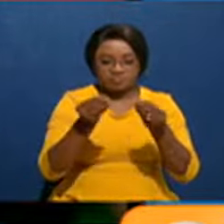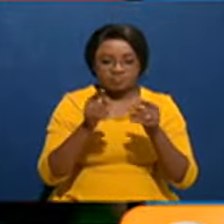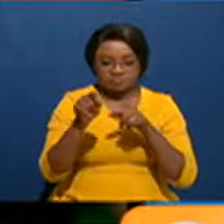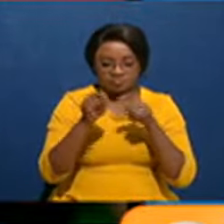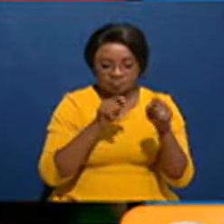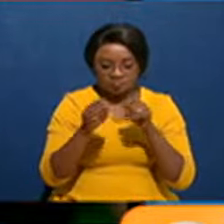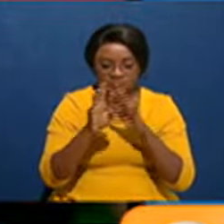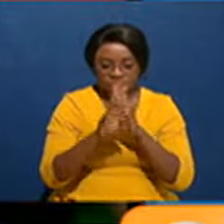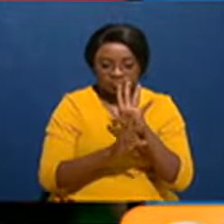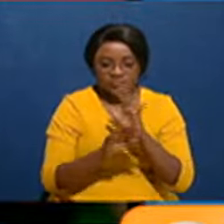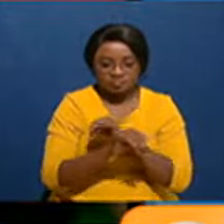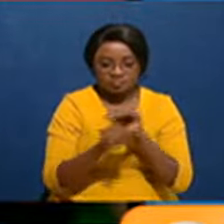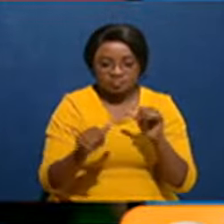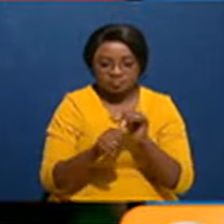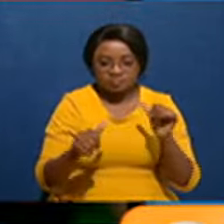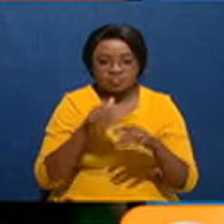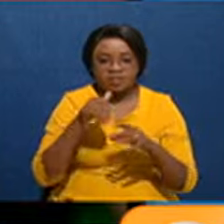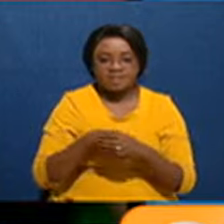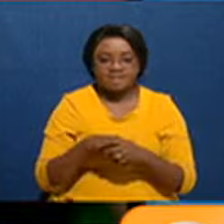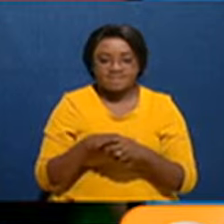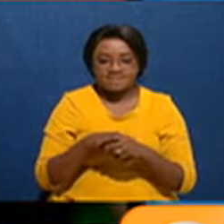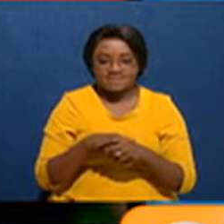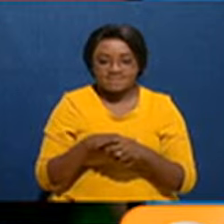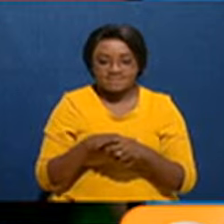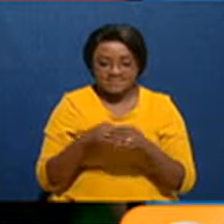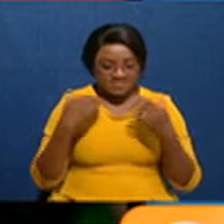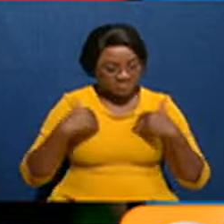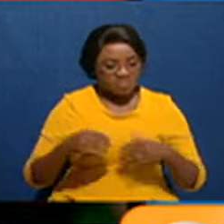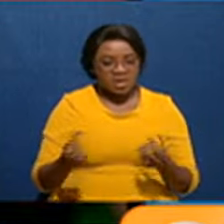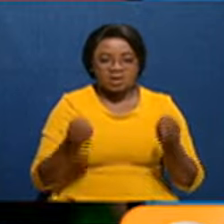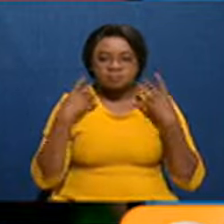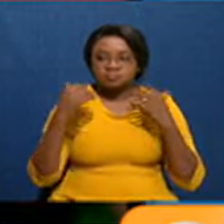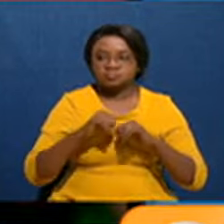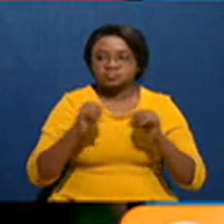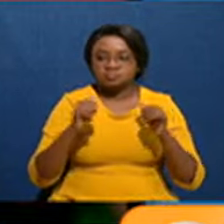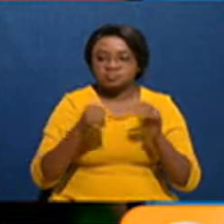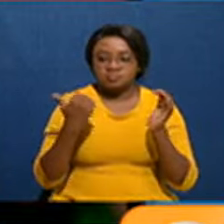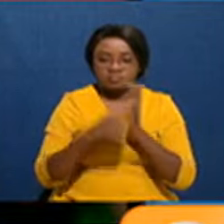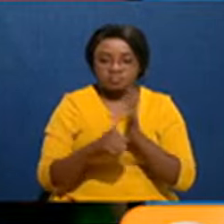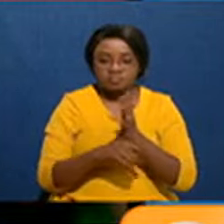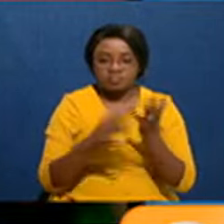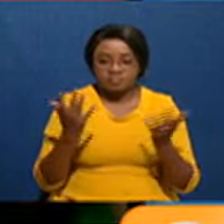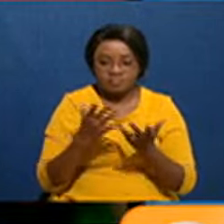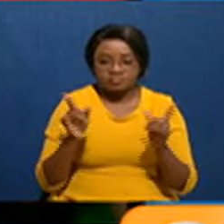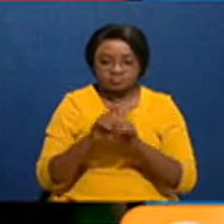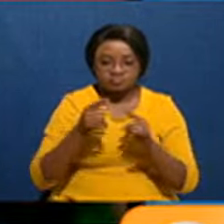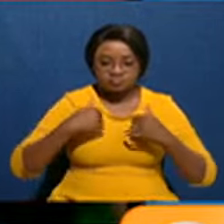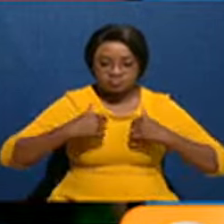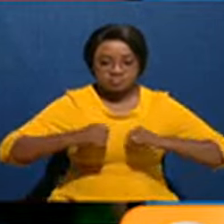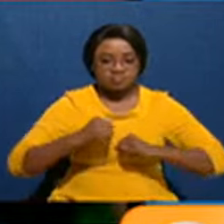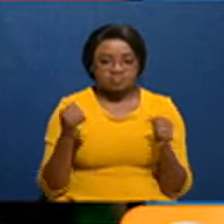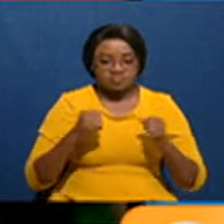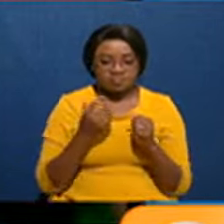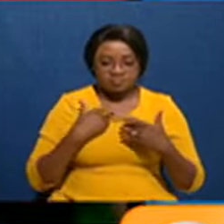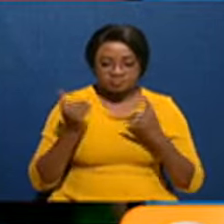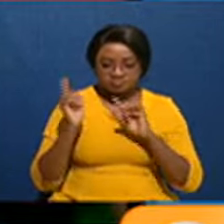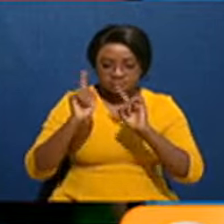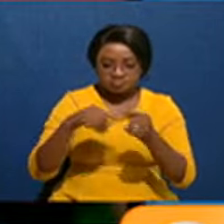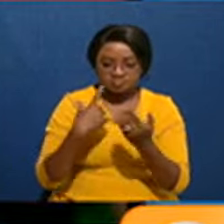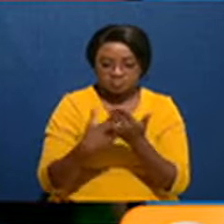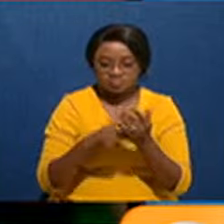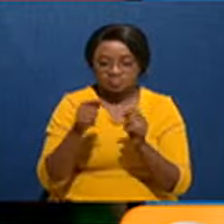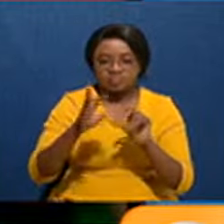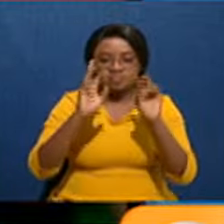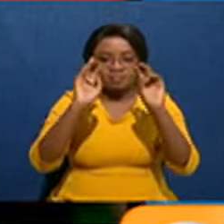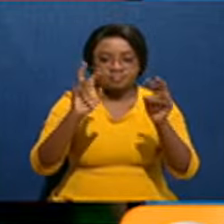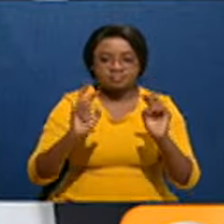industry. So you're talking to a practicing engineer who knows where it hurts, and I'm glad I've been here, discussed this matter again and again. Of course, probably you're